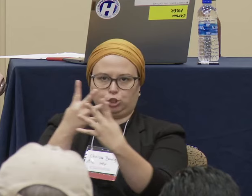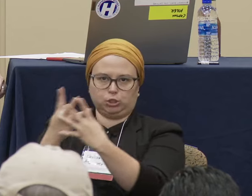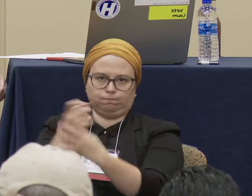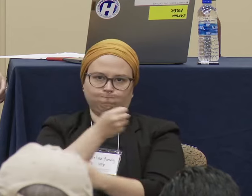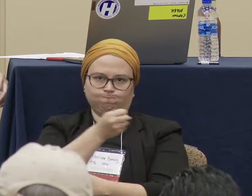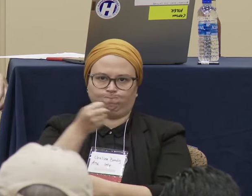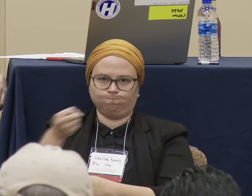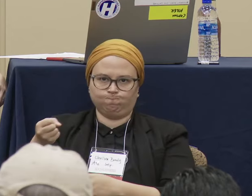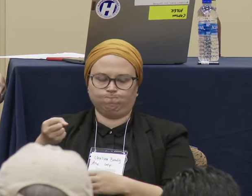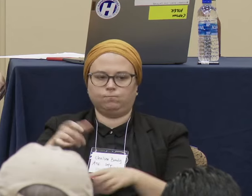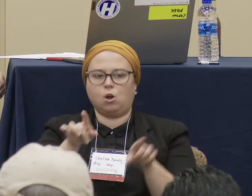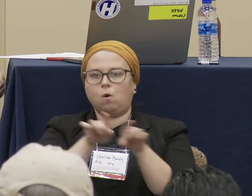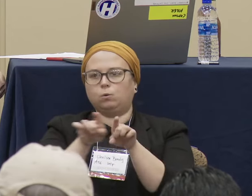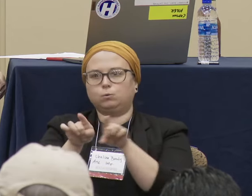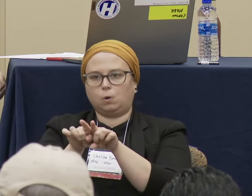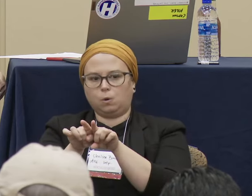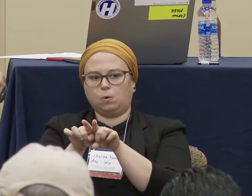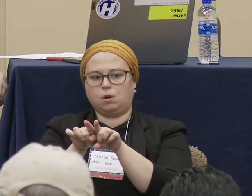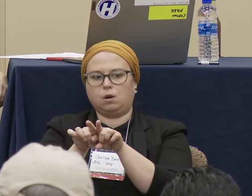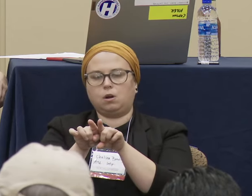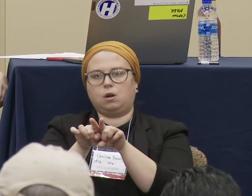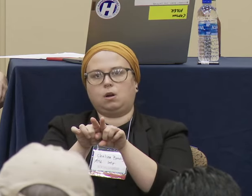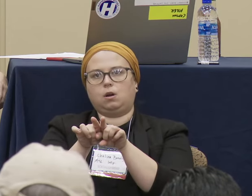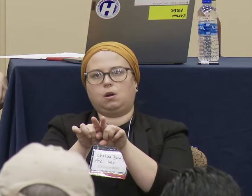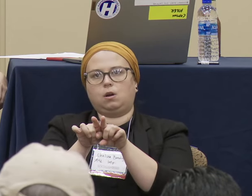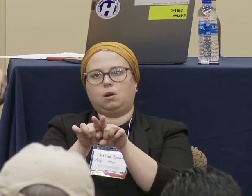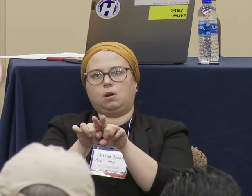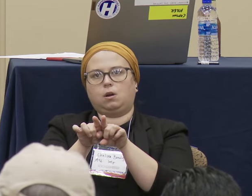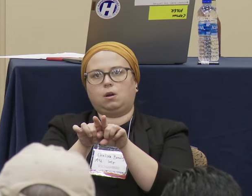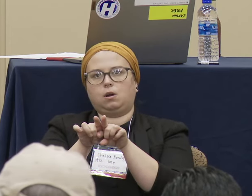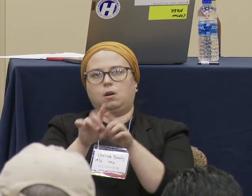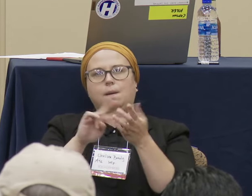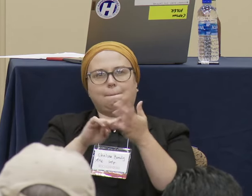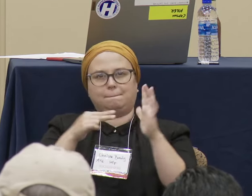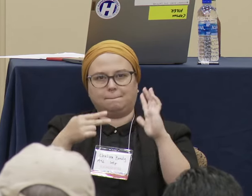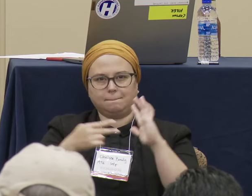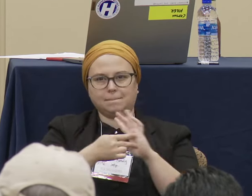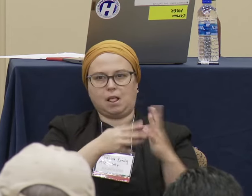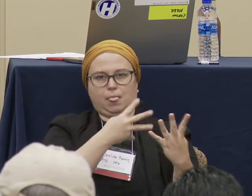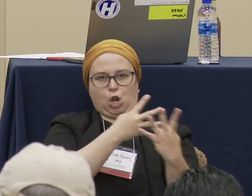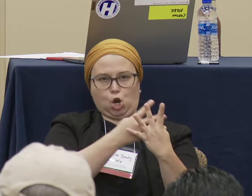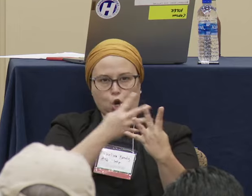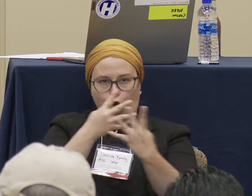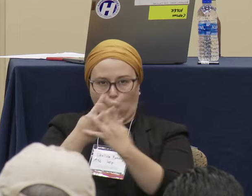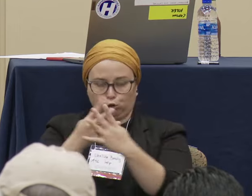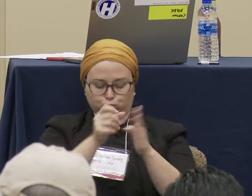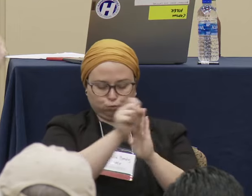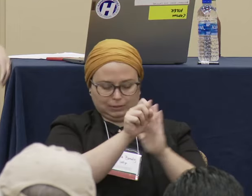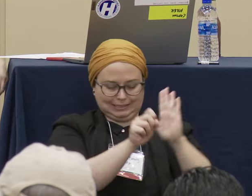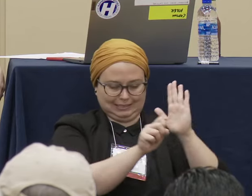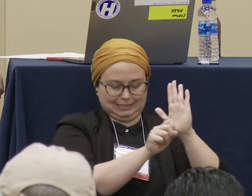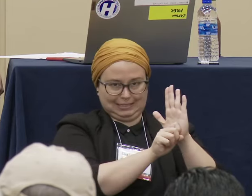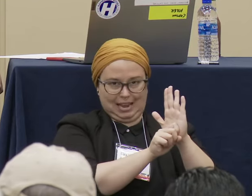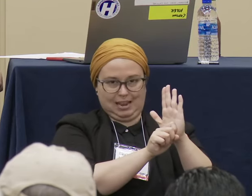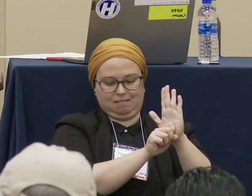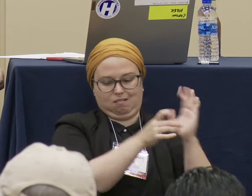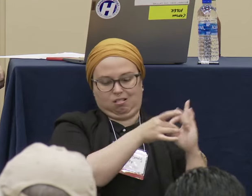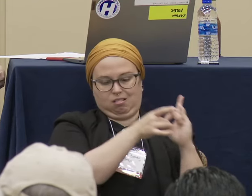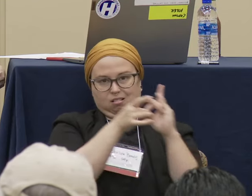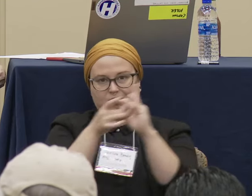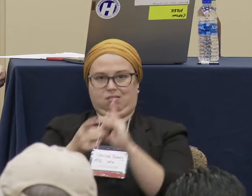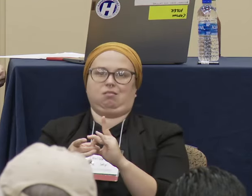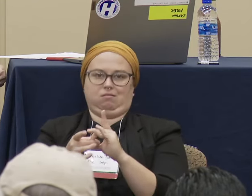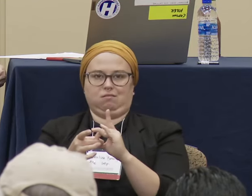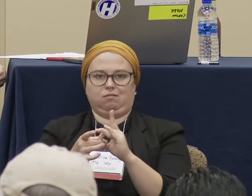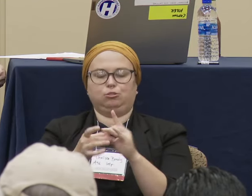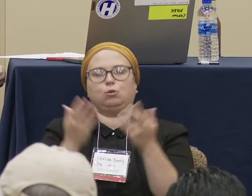and to say that the carceral state and the therapeutic state are incredibly tied together. And I hope you'll see that